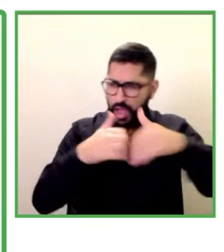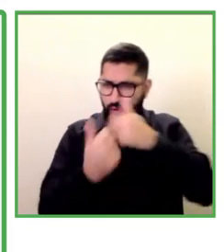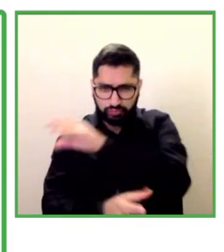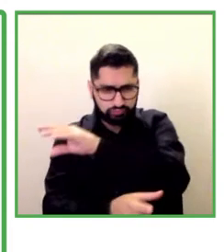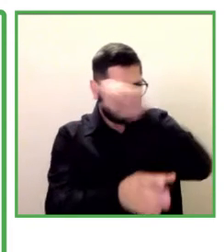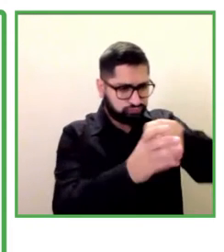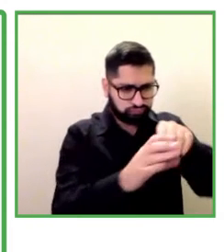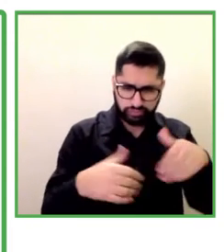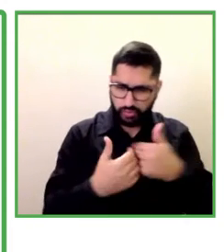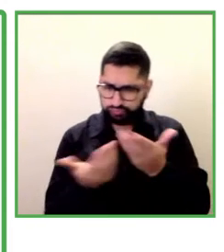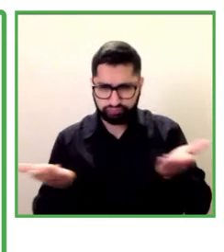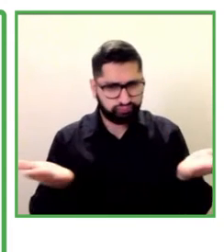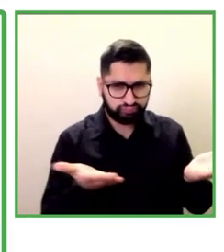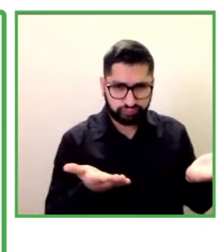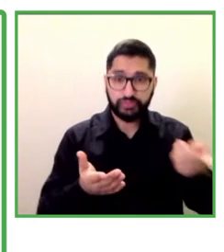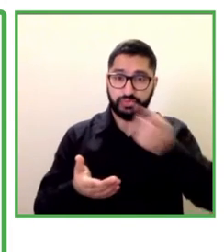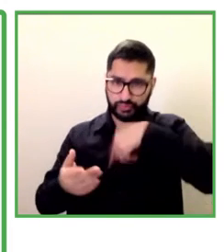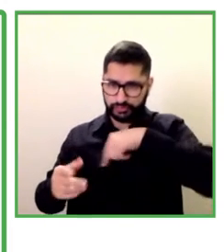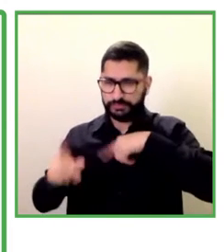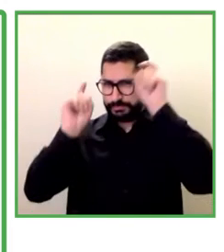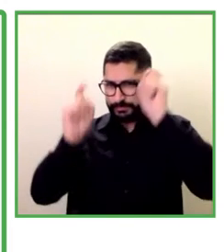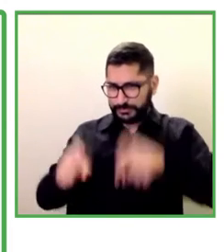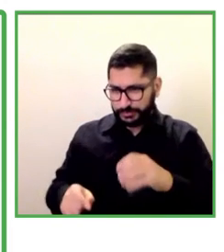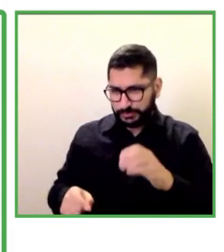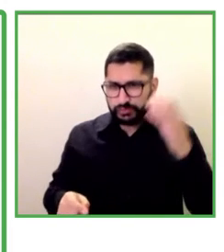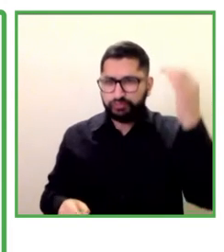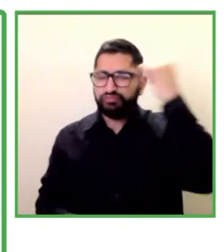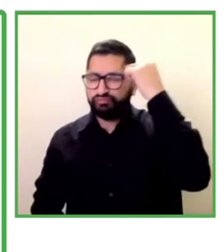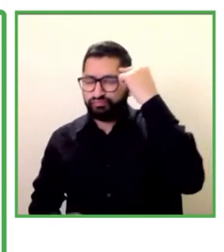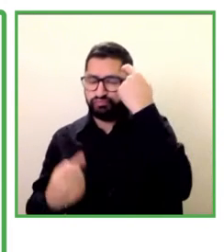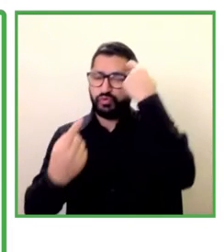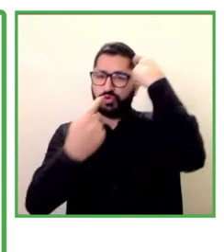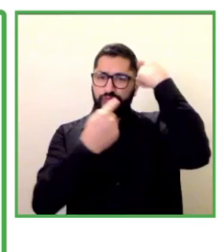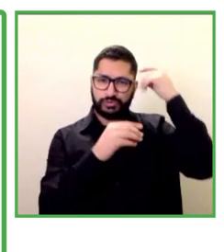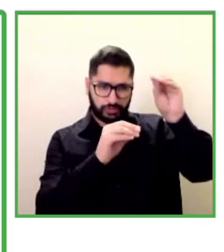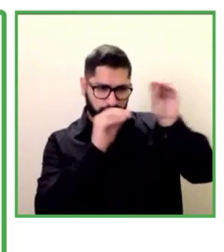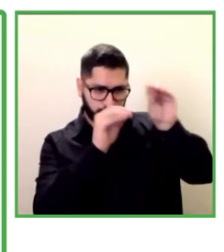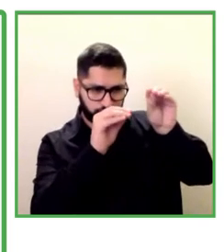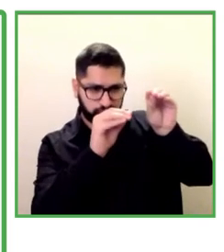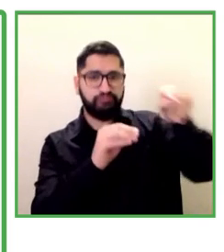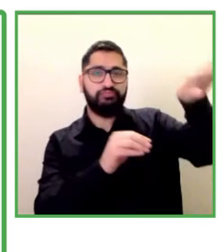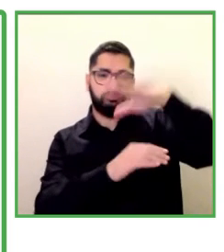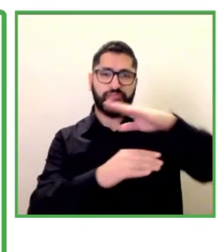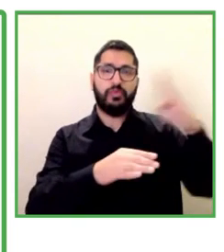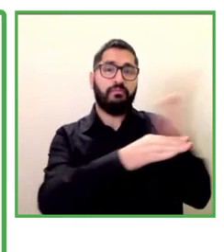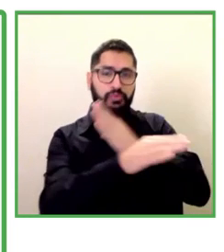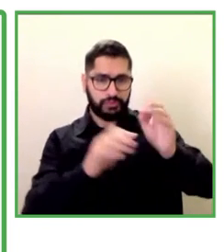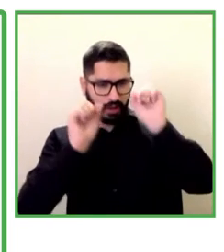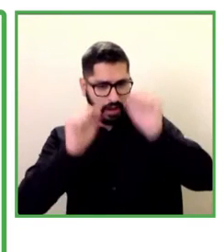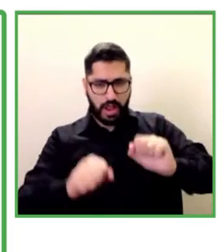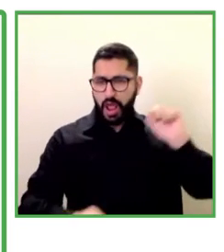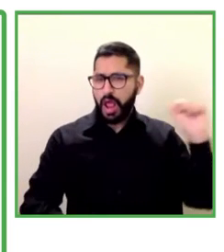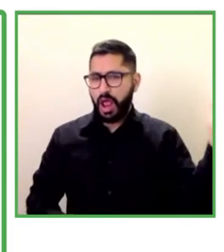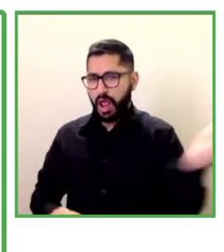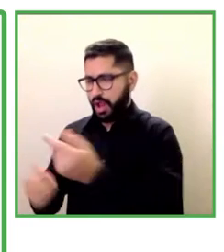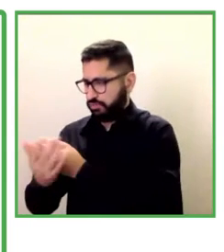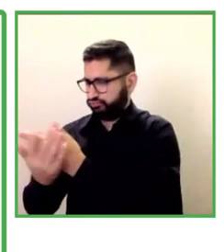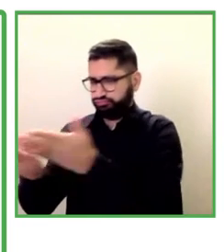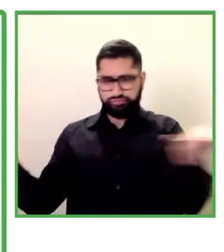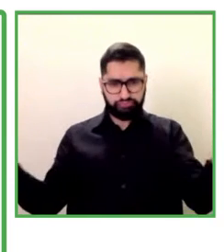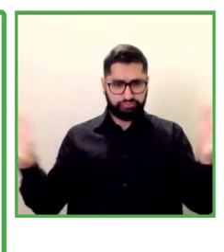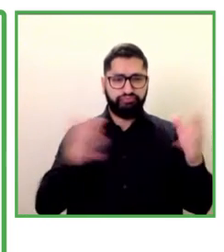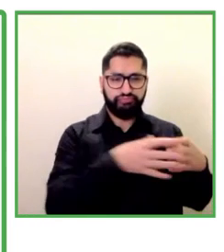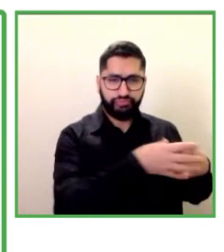create inclusion. We need to raise awareness so that companies advertise all of their work positions